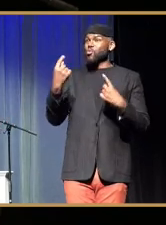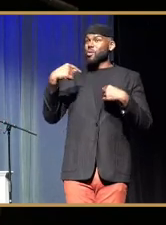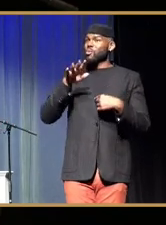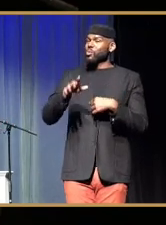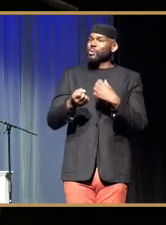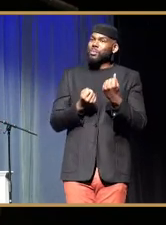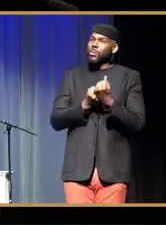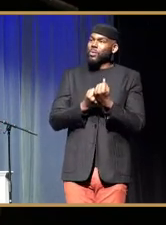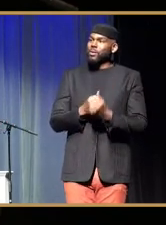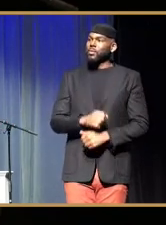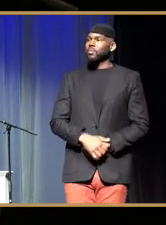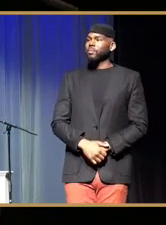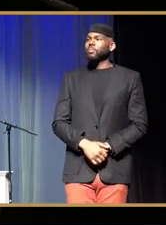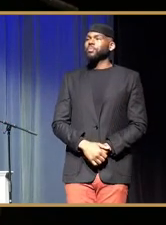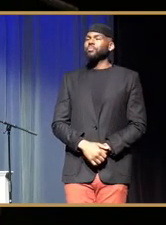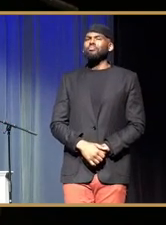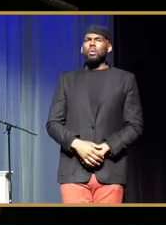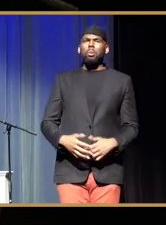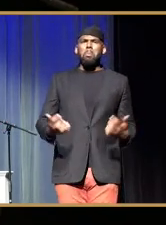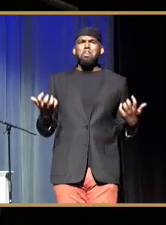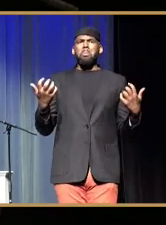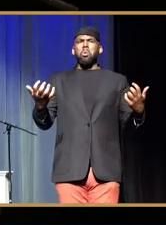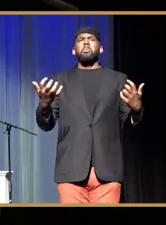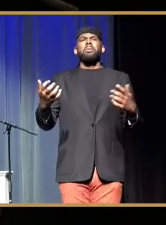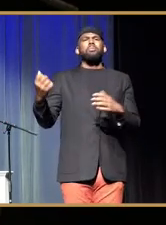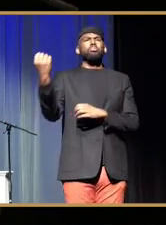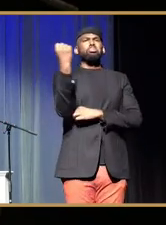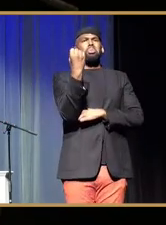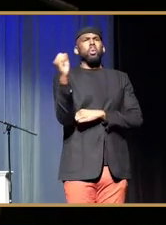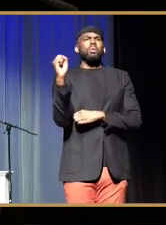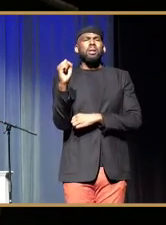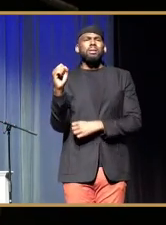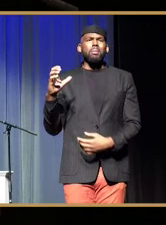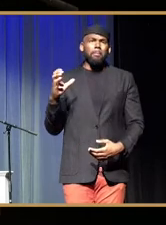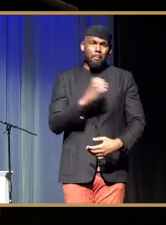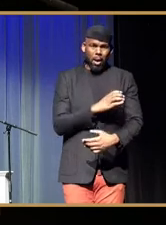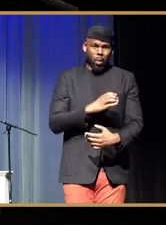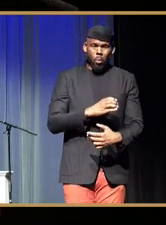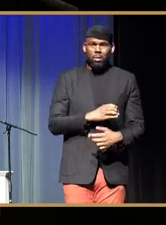support. Pulpits, Protest, and Power.